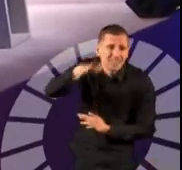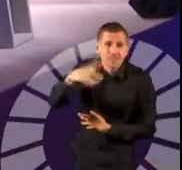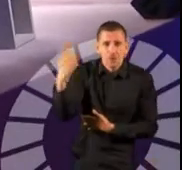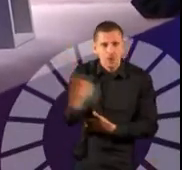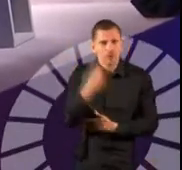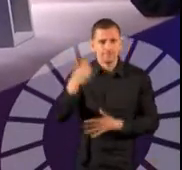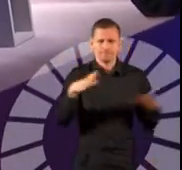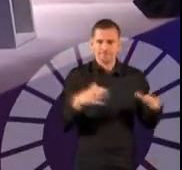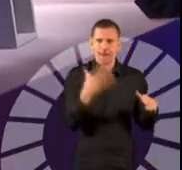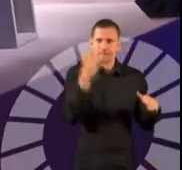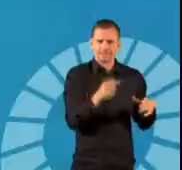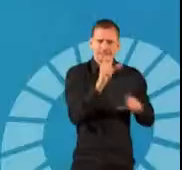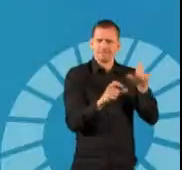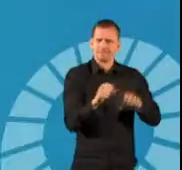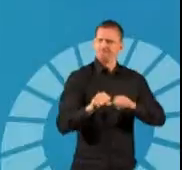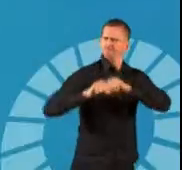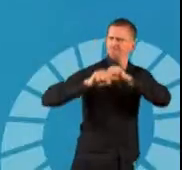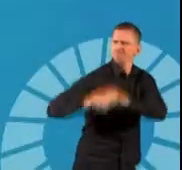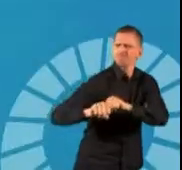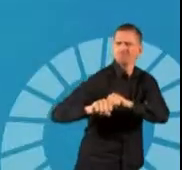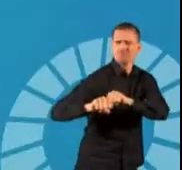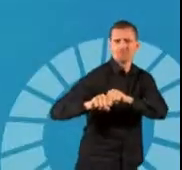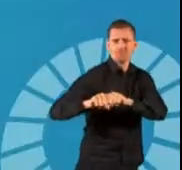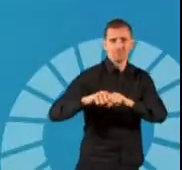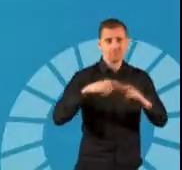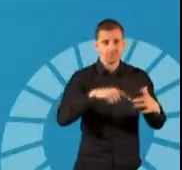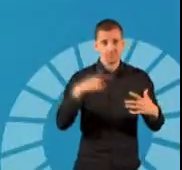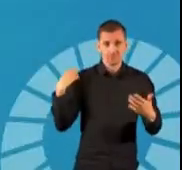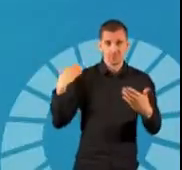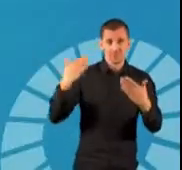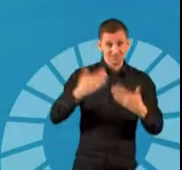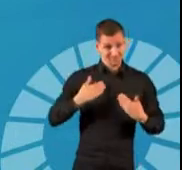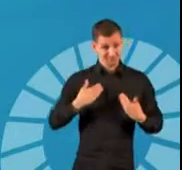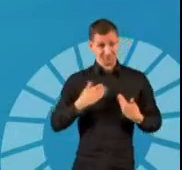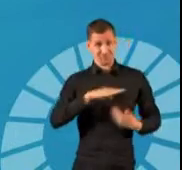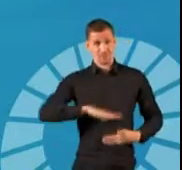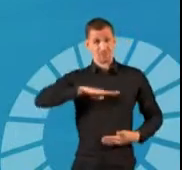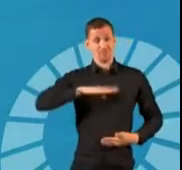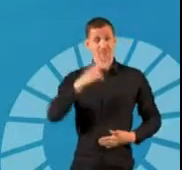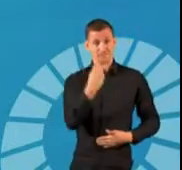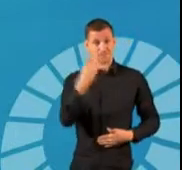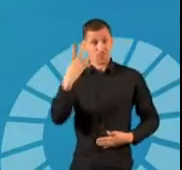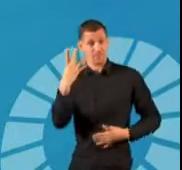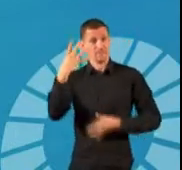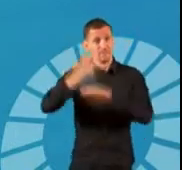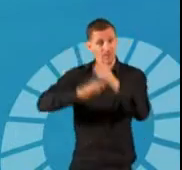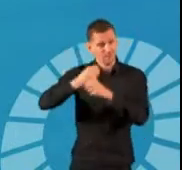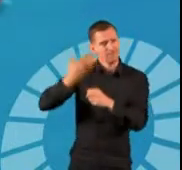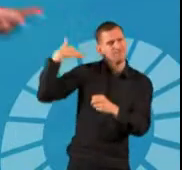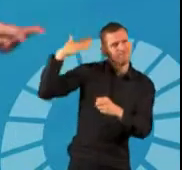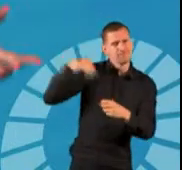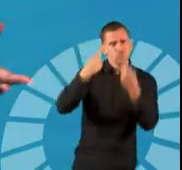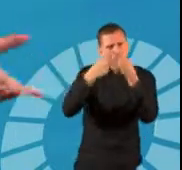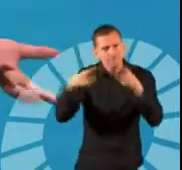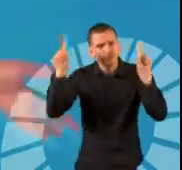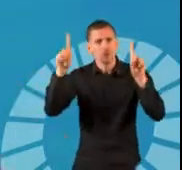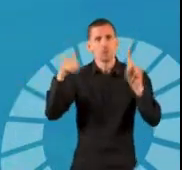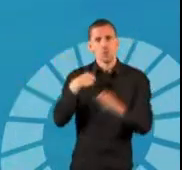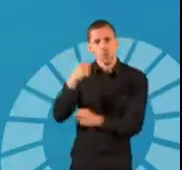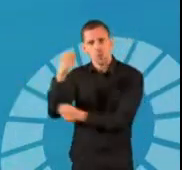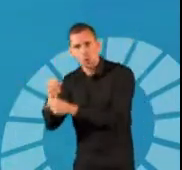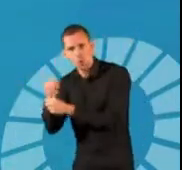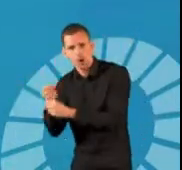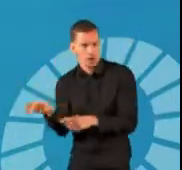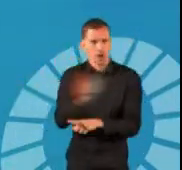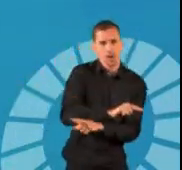college, holding two part-time jobs, and still trying to run a nonprofit preschool and balancing all that with